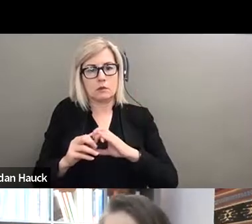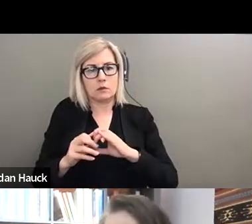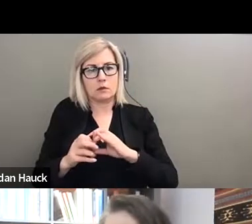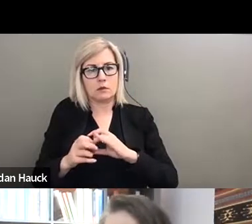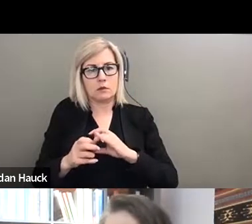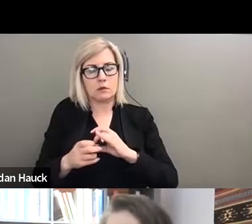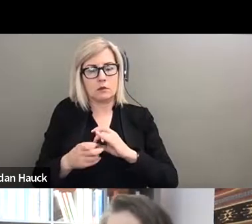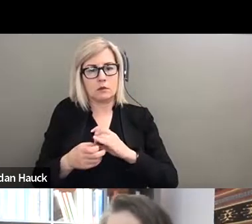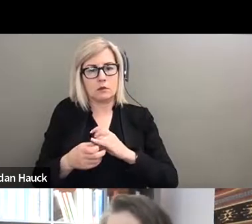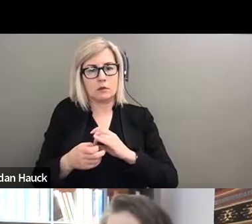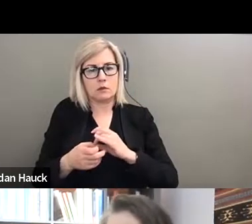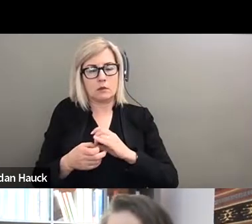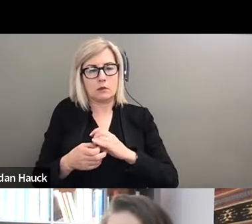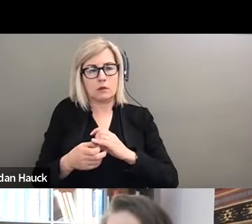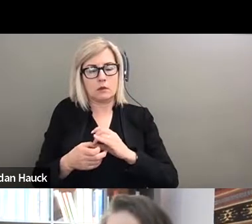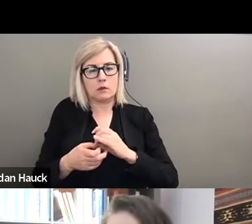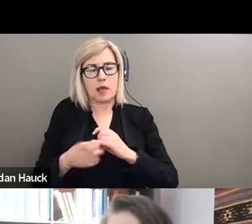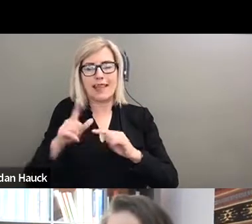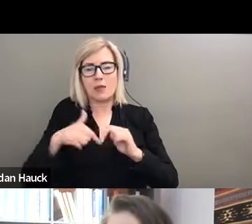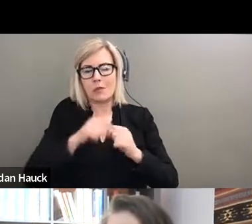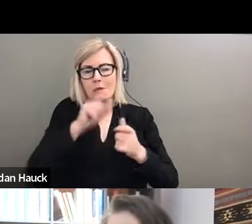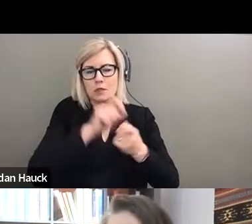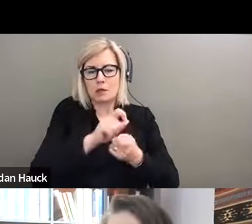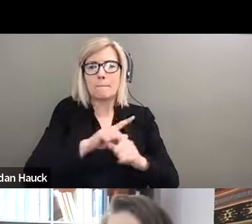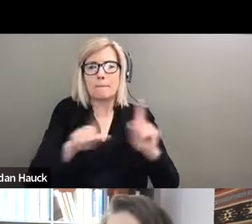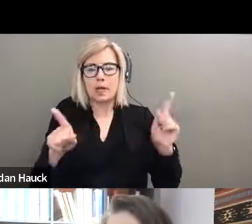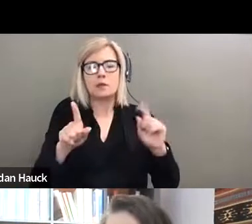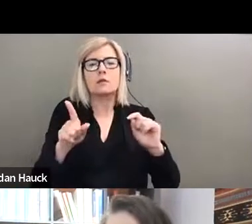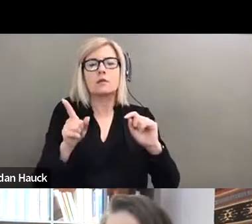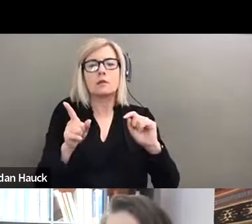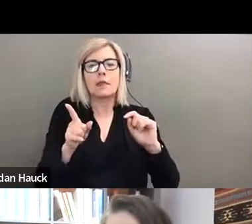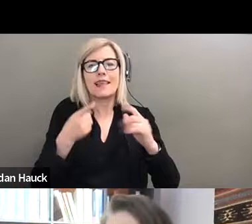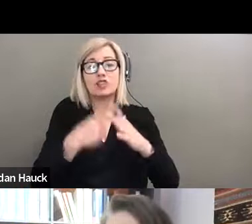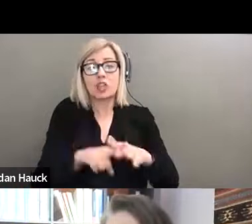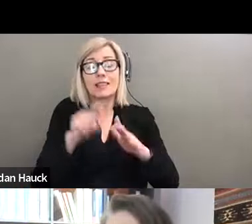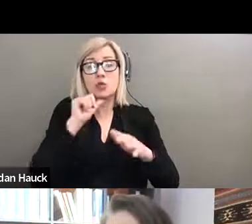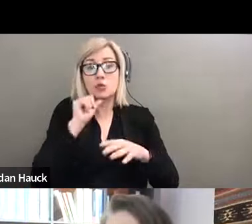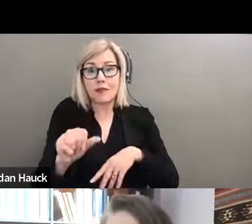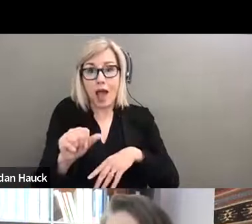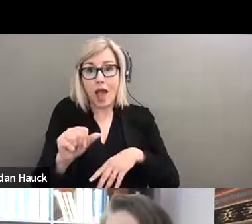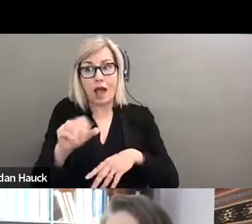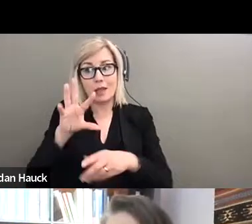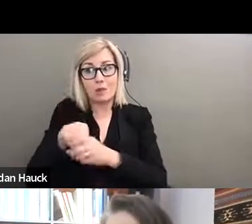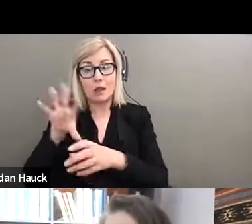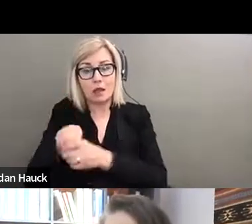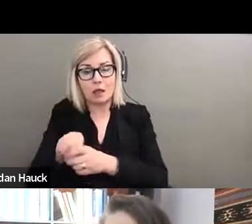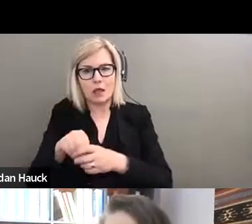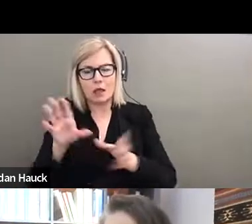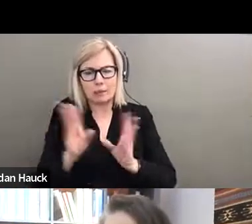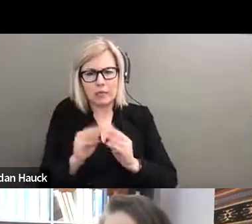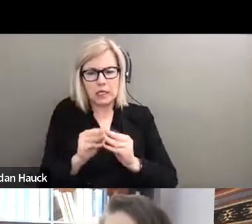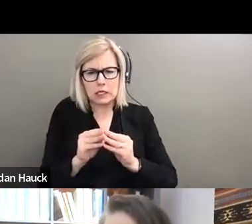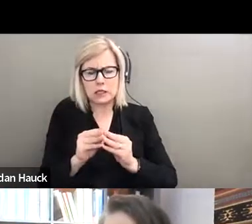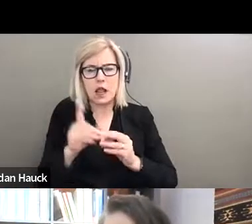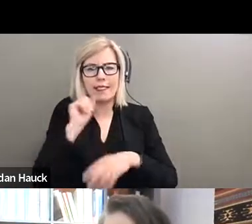can't remember exactly, the specific story was that they started to not be able to participate even in collaborative meetings. And so I think